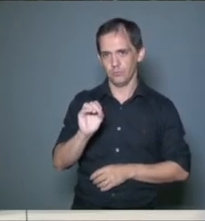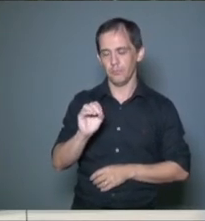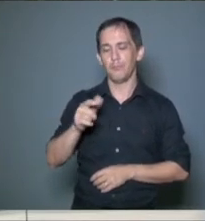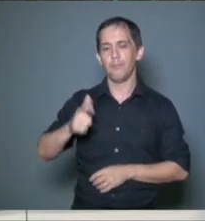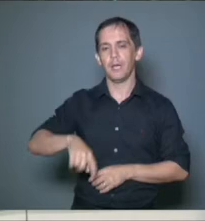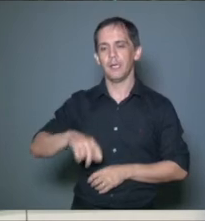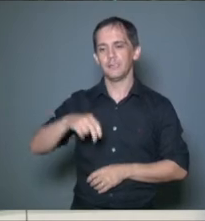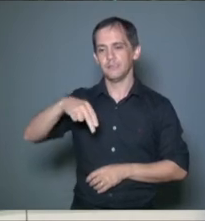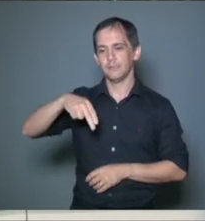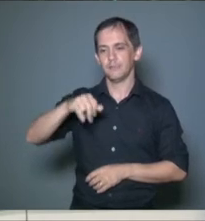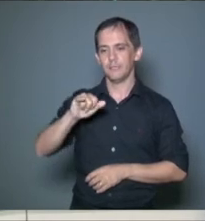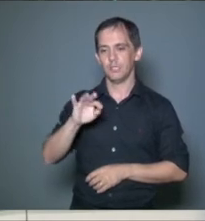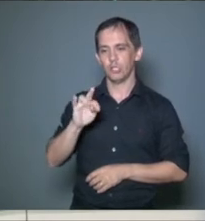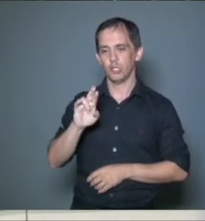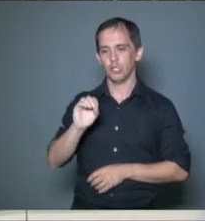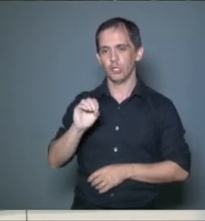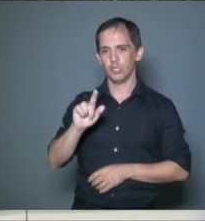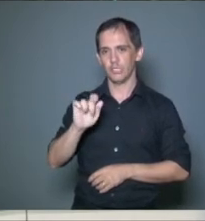nitrogen.